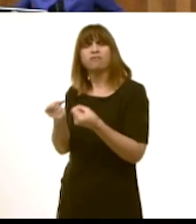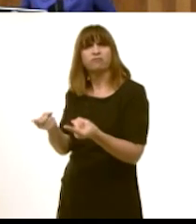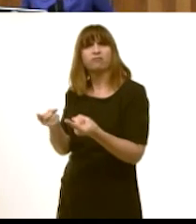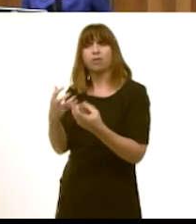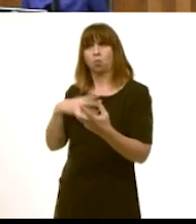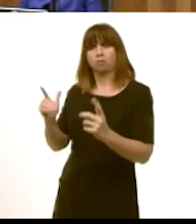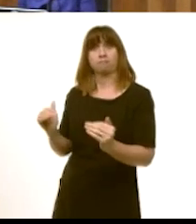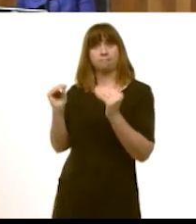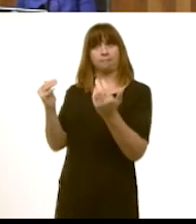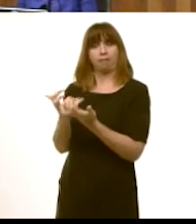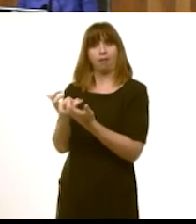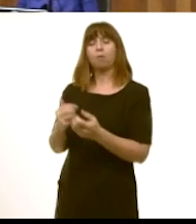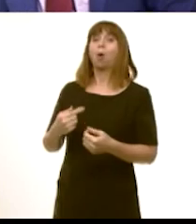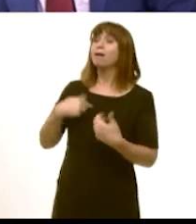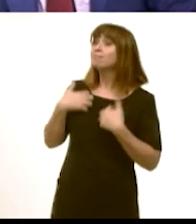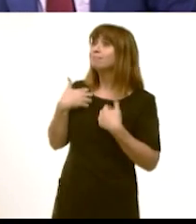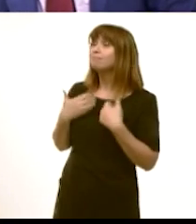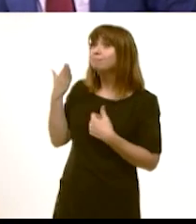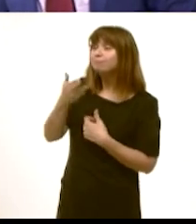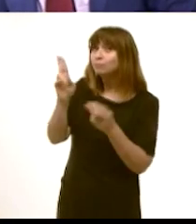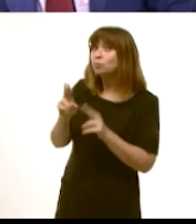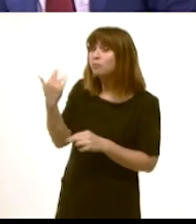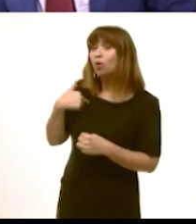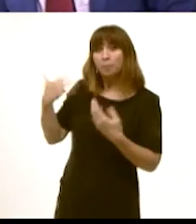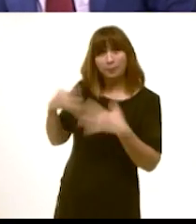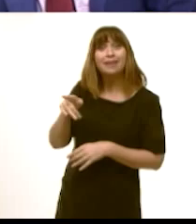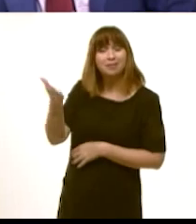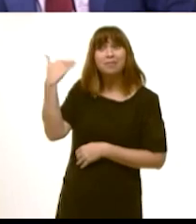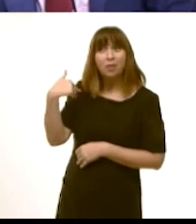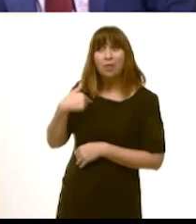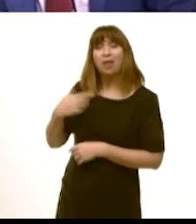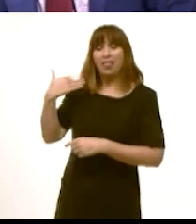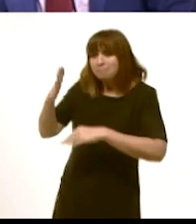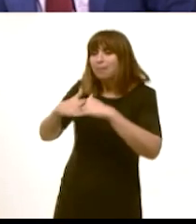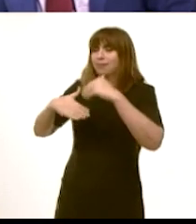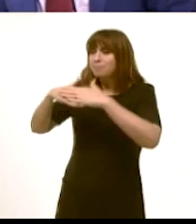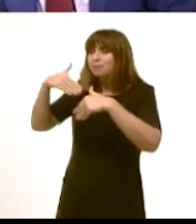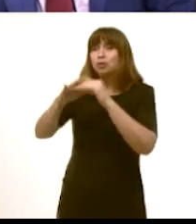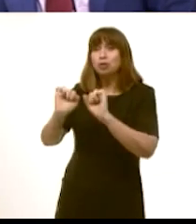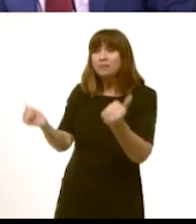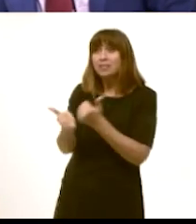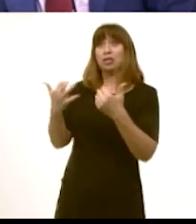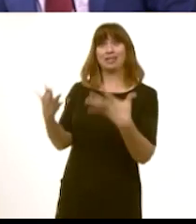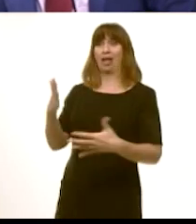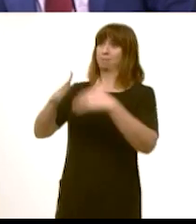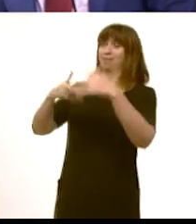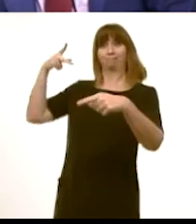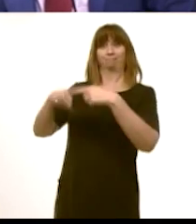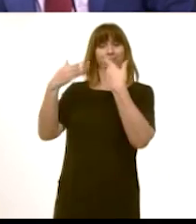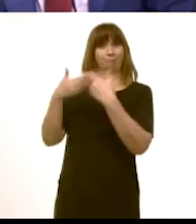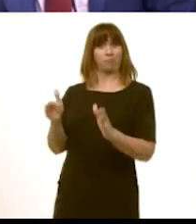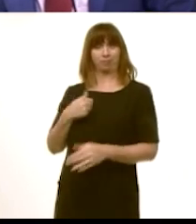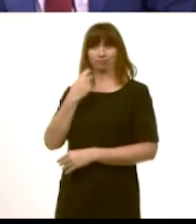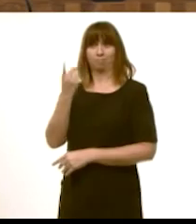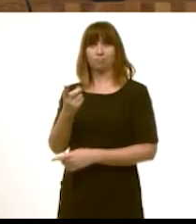I'm looking forward to coming to the school. I have paid a visit once before. It wasn't quite finished at that point, but it does show another example of a Labour Welsh Government